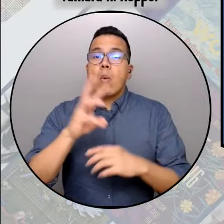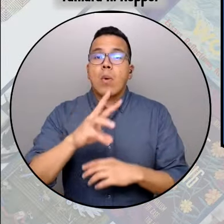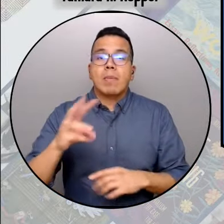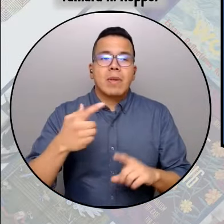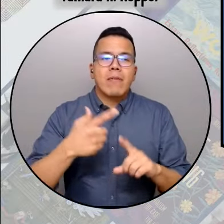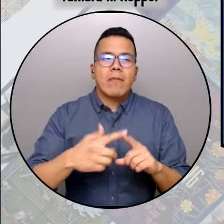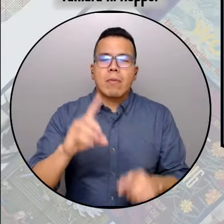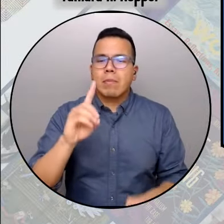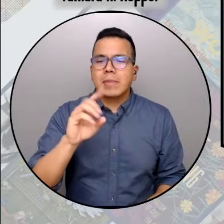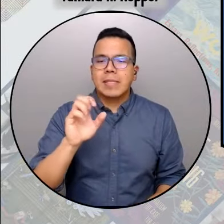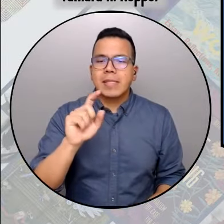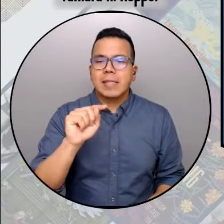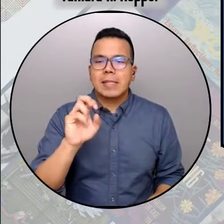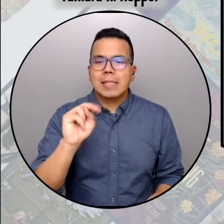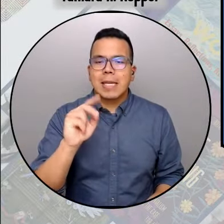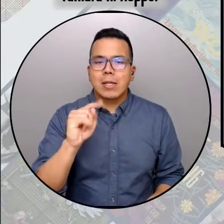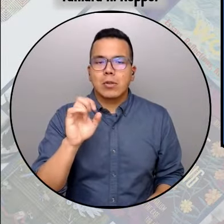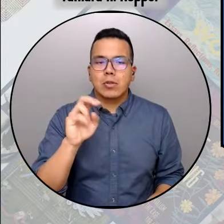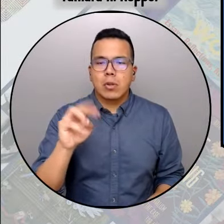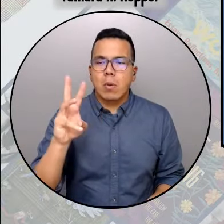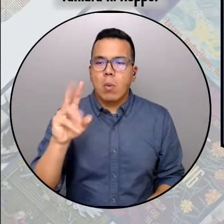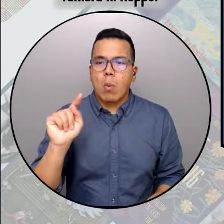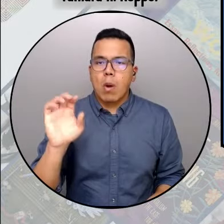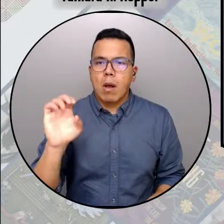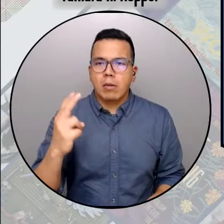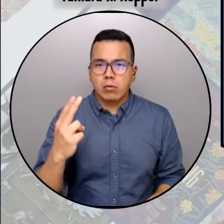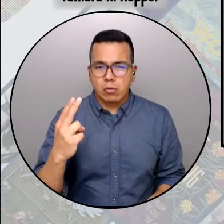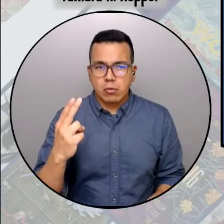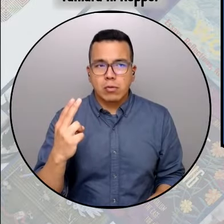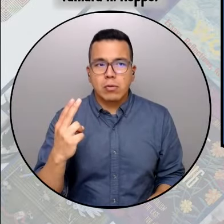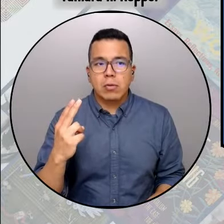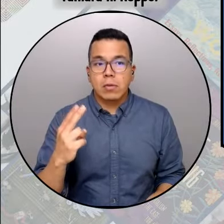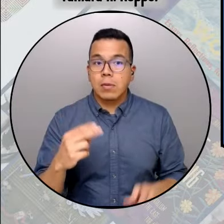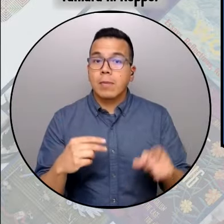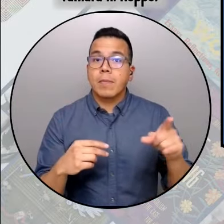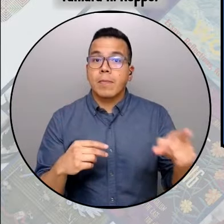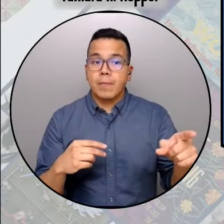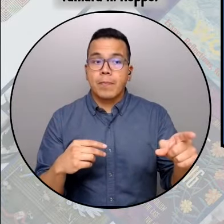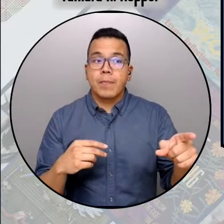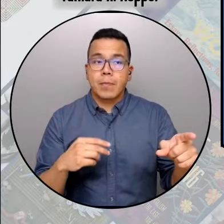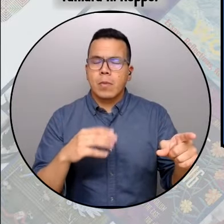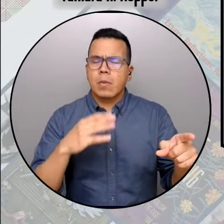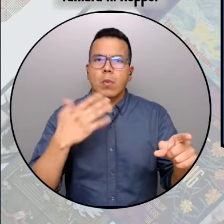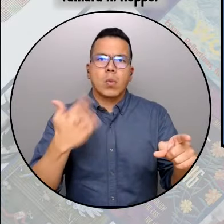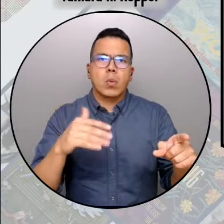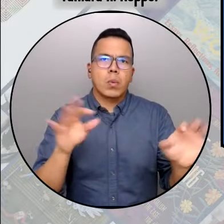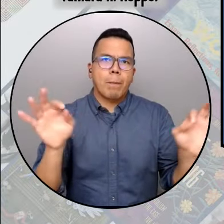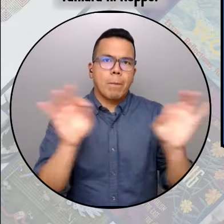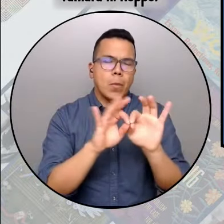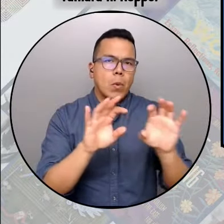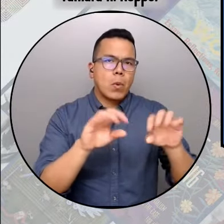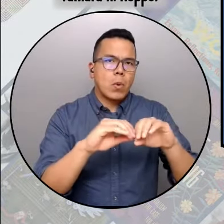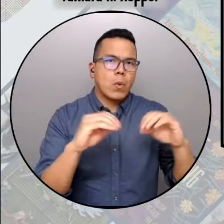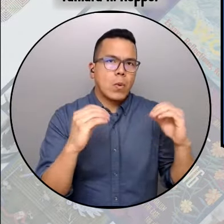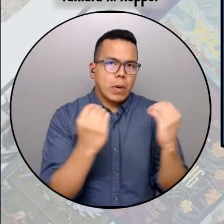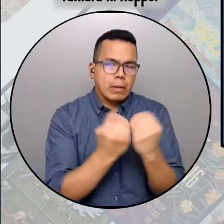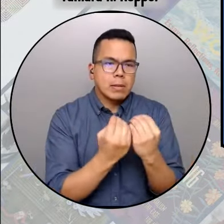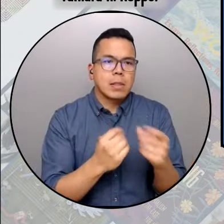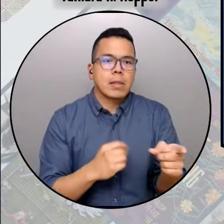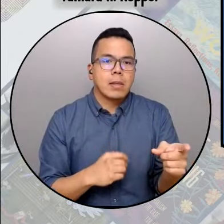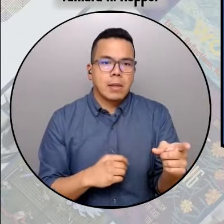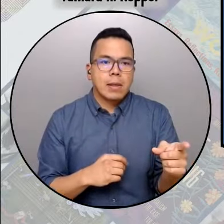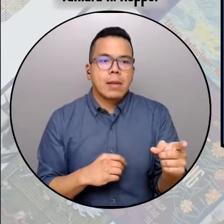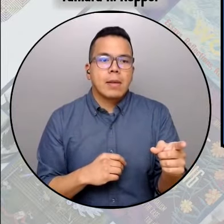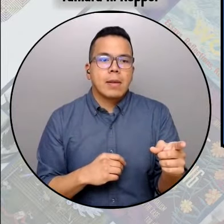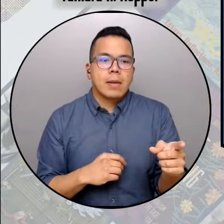from the DHS in a moment. But Detention Watch is a really important organization, and they are, you know, increasingly,